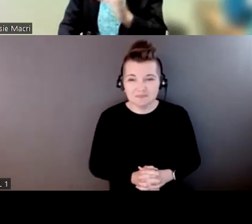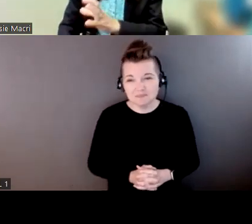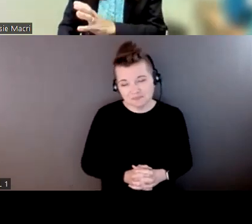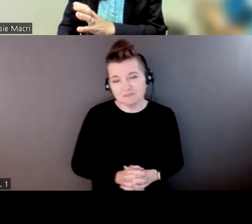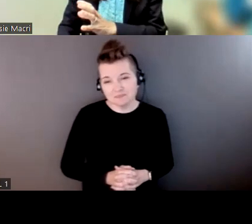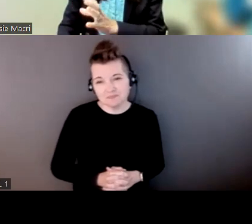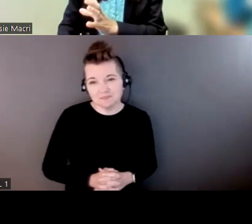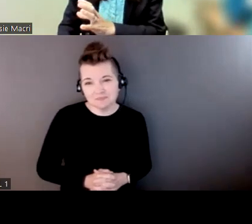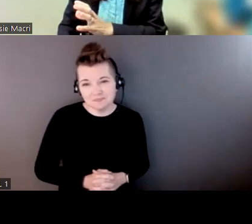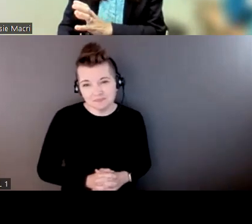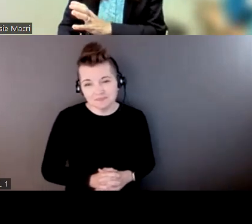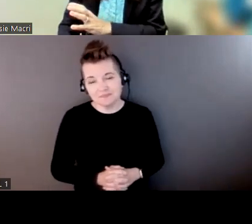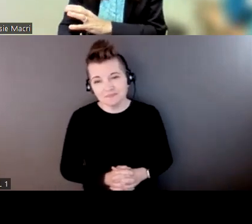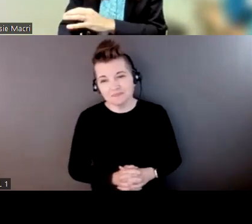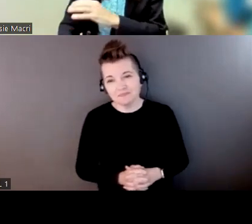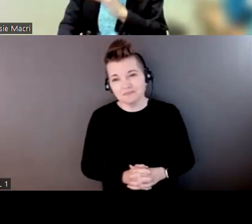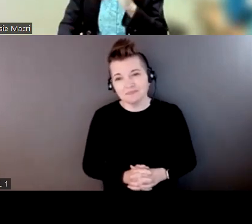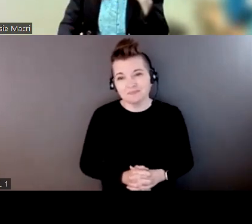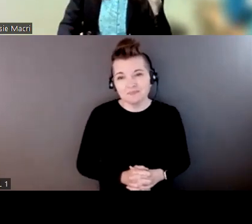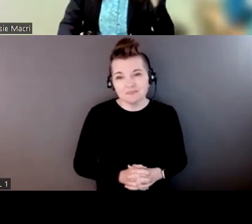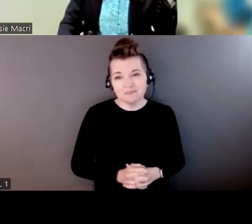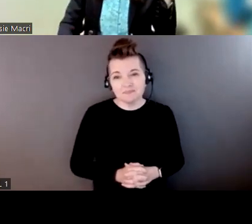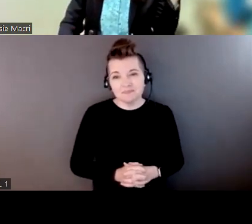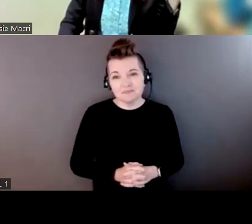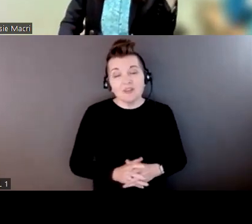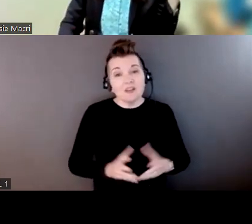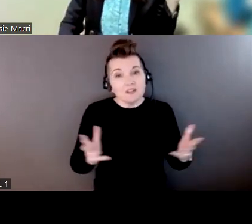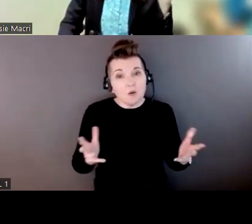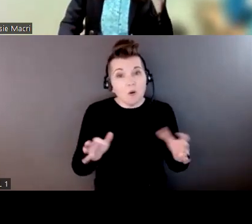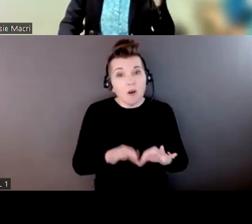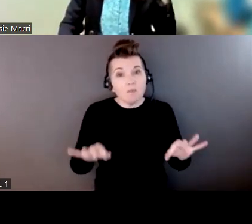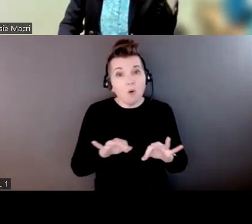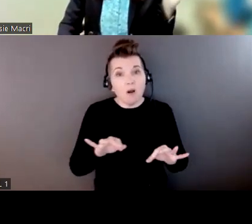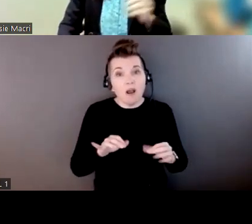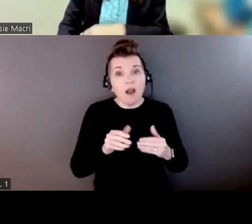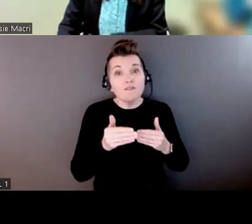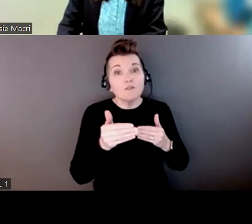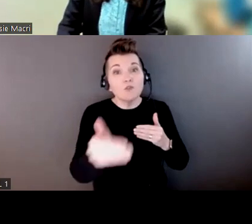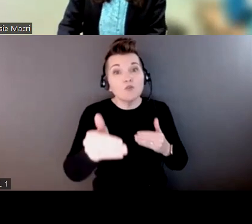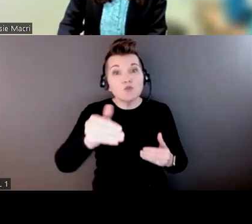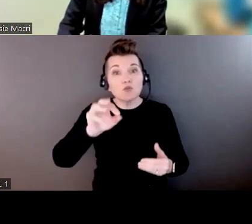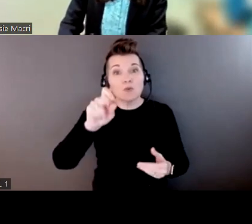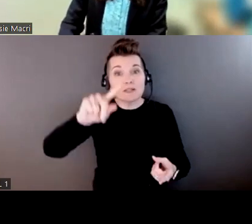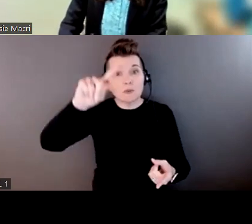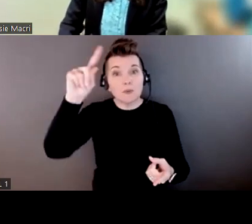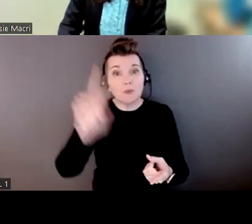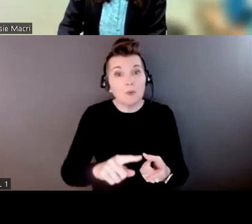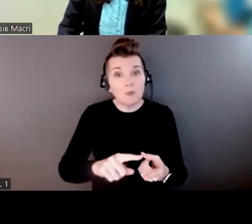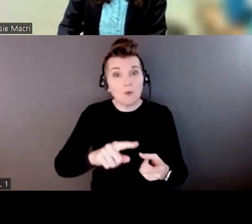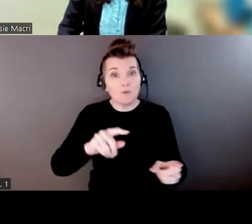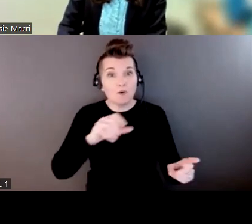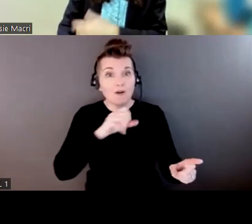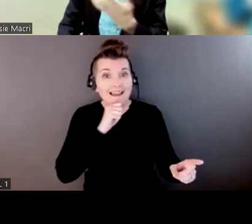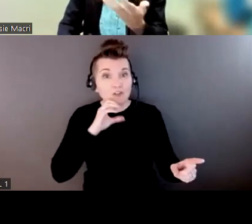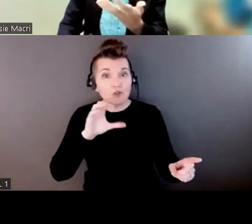mitigate potential elder abuse is to alleviate some of these stresses as early as possible. So we plan for lots of